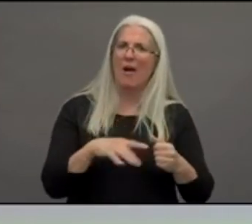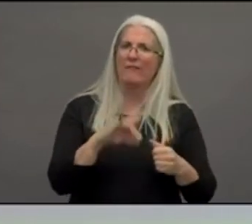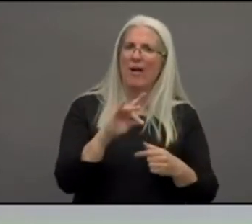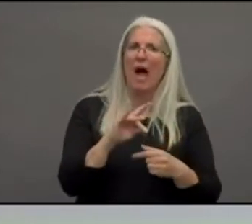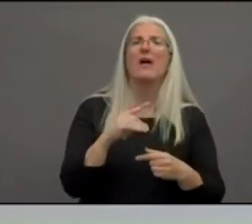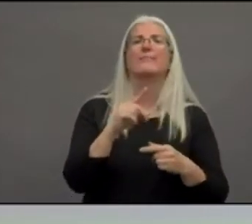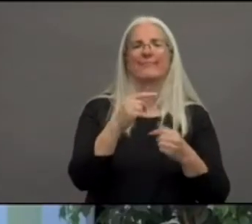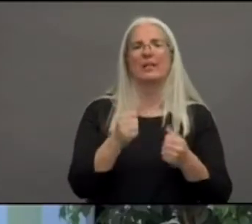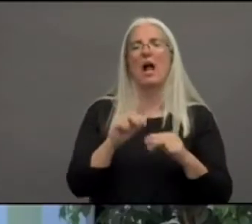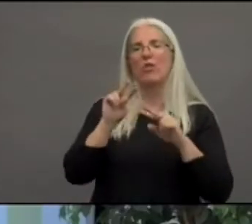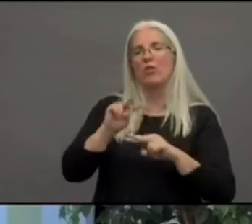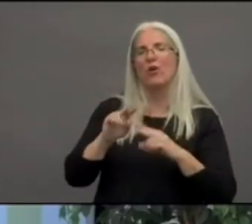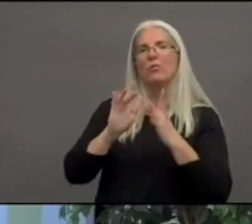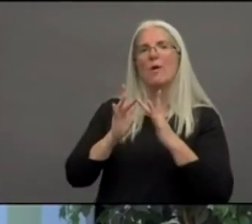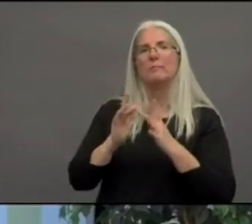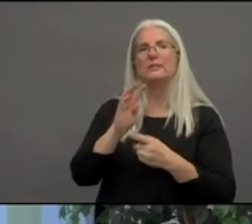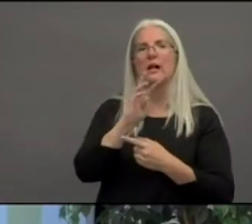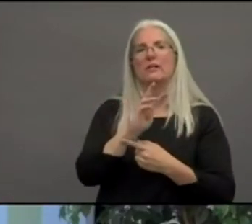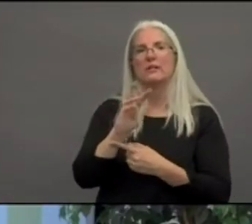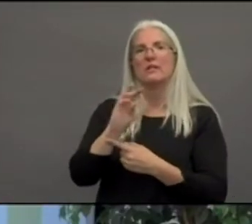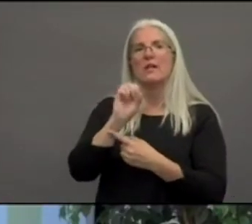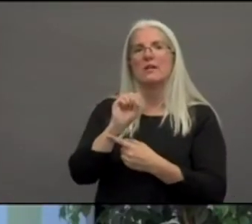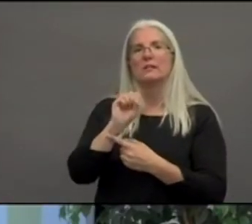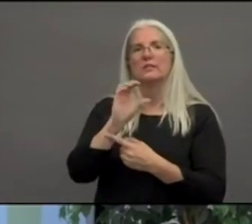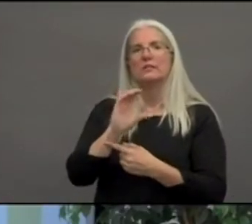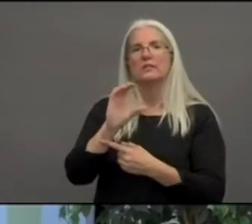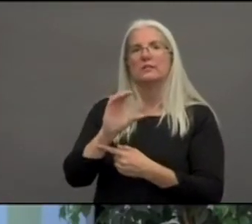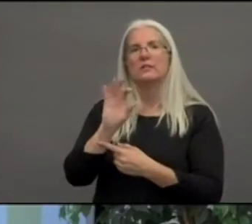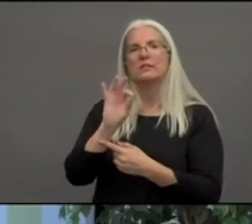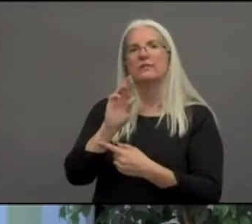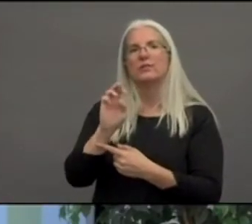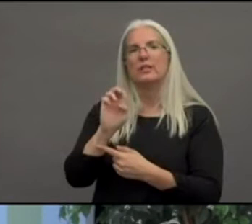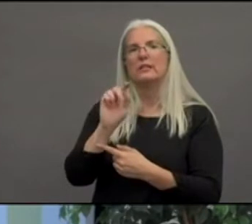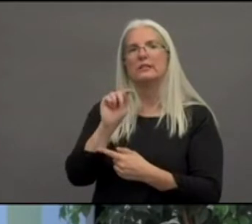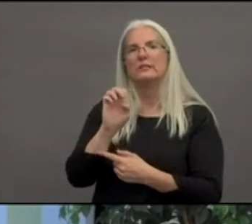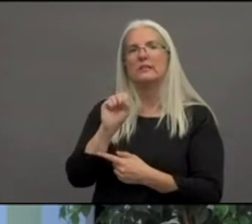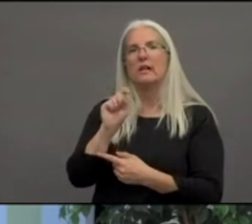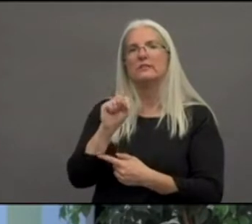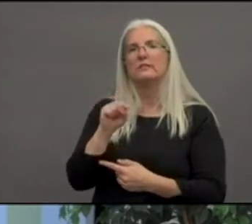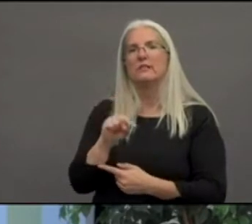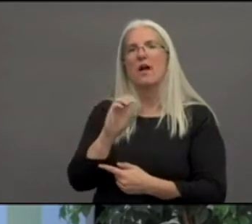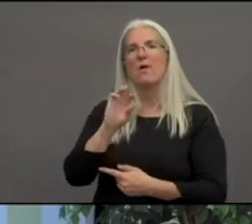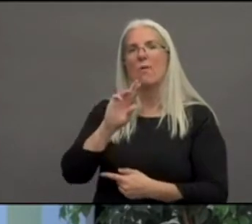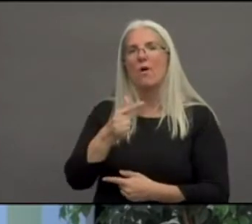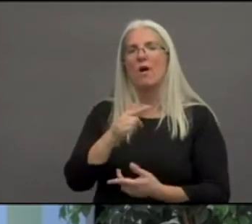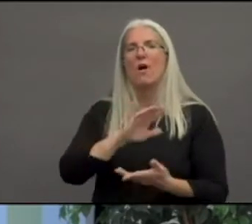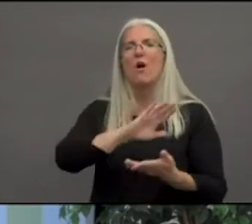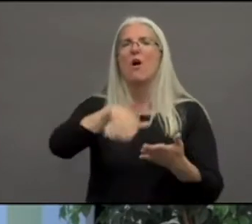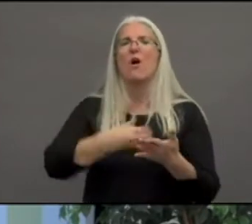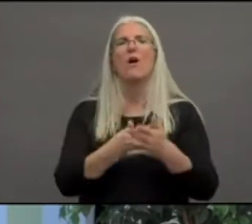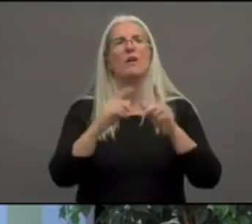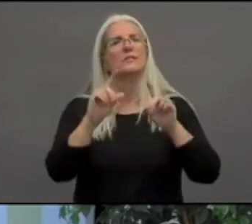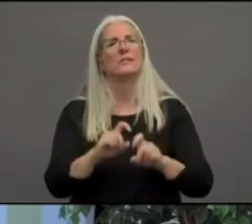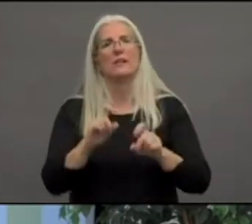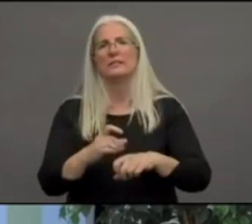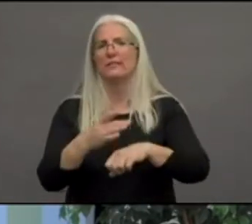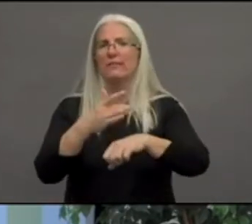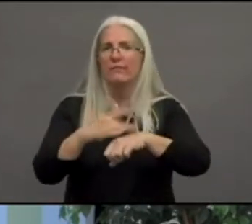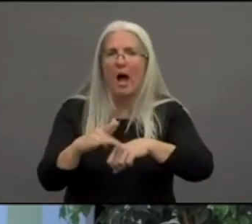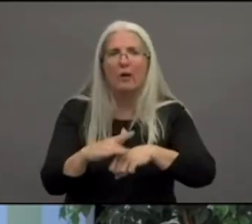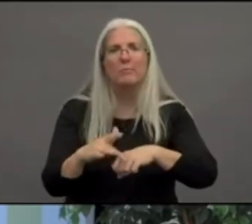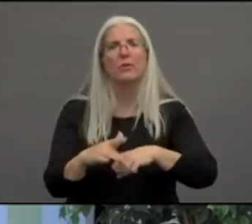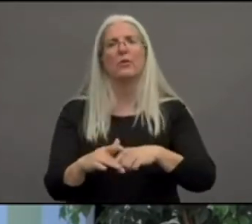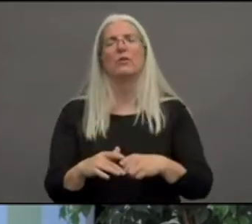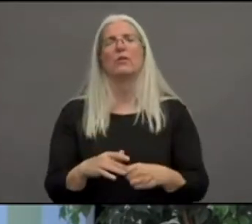sccfreetest.org, and all of the information regarding testing availability and sites here in the county will be on that